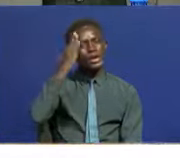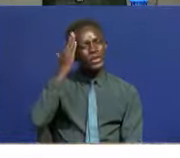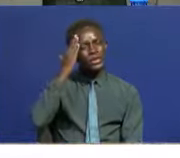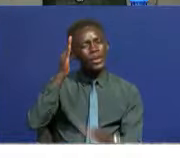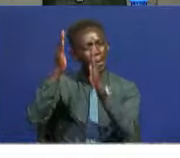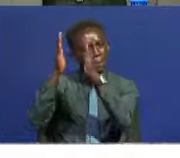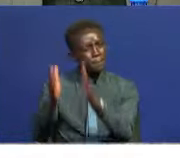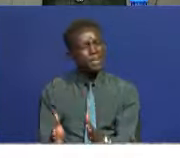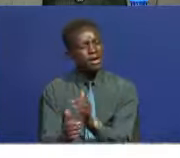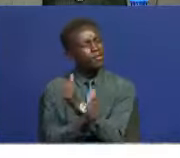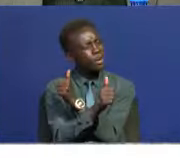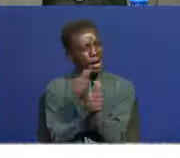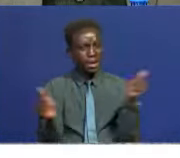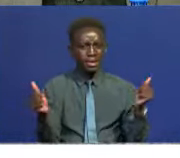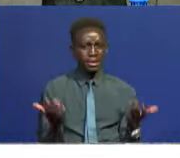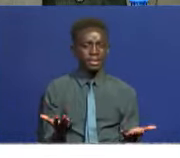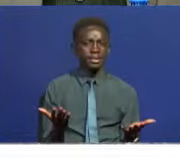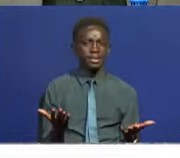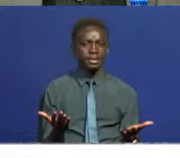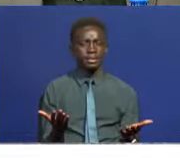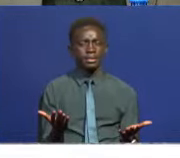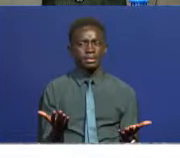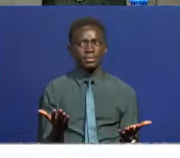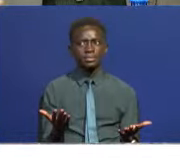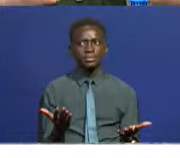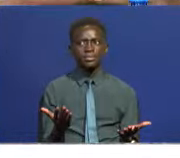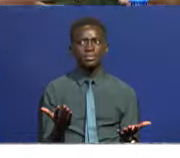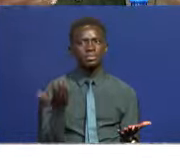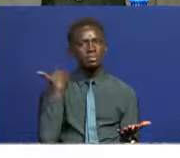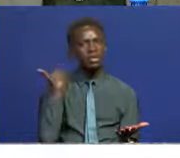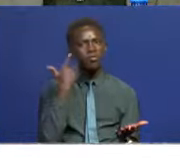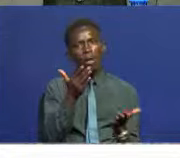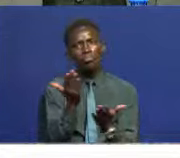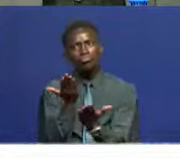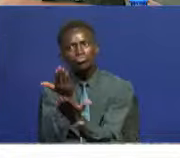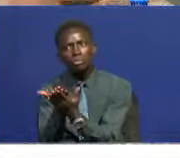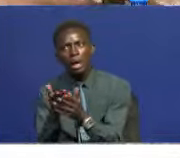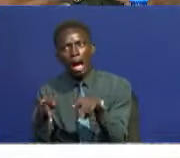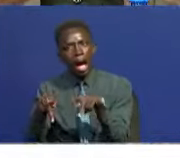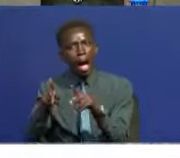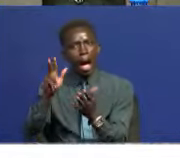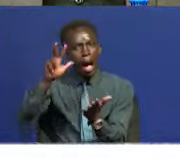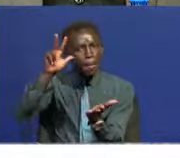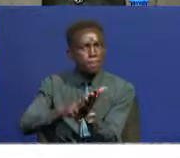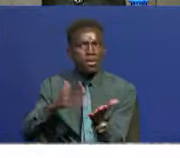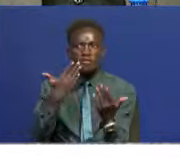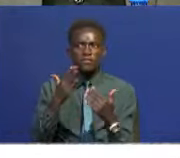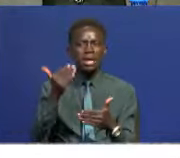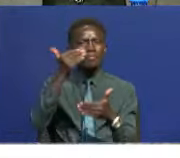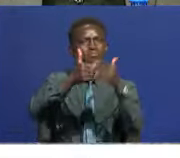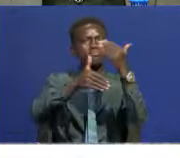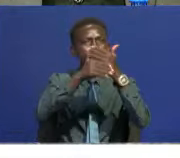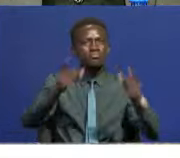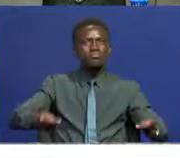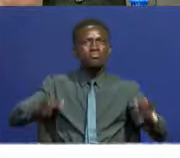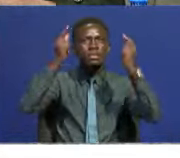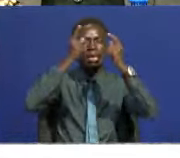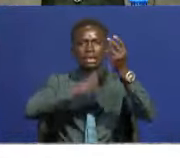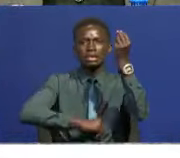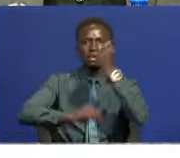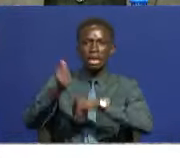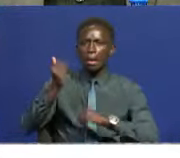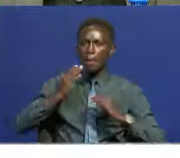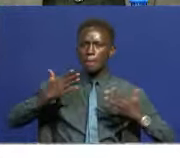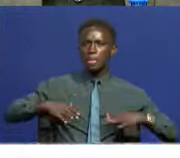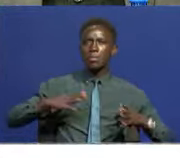has given to, he has been given approval. He built that place. He sold off to innocent Kenyans.